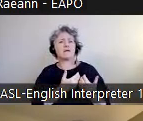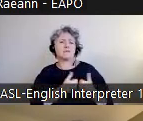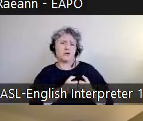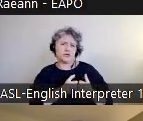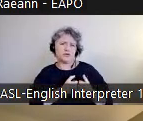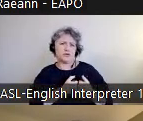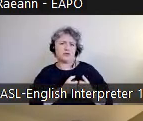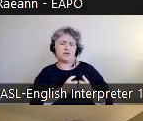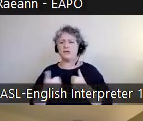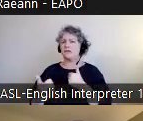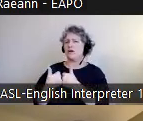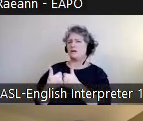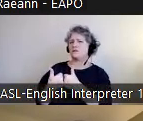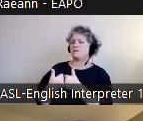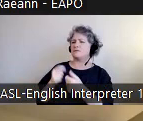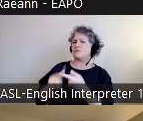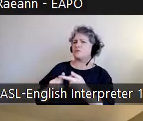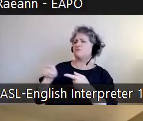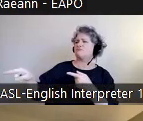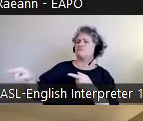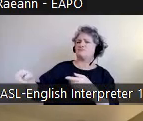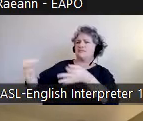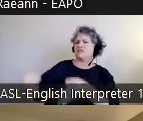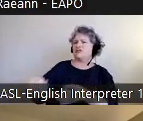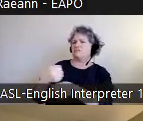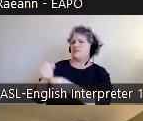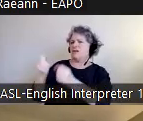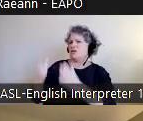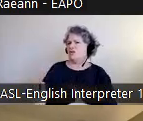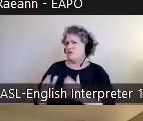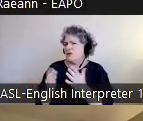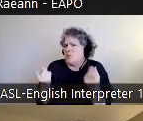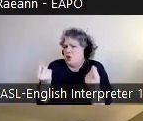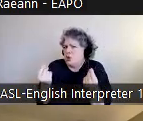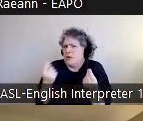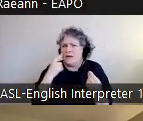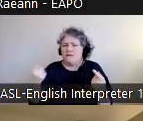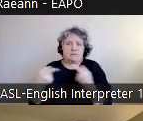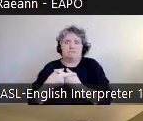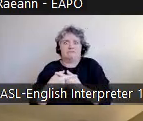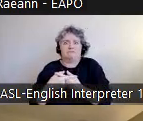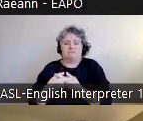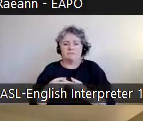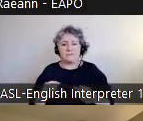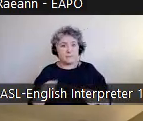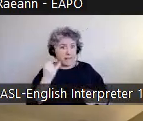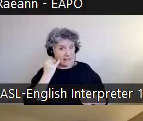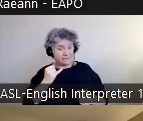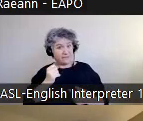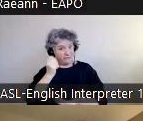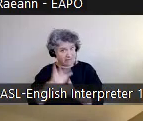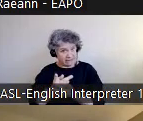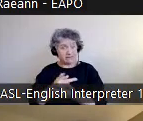How does someone deal with that? At the end of the day, if there is a valid power of attorney document